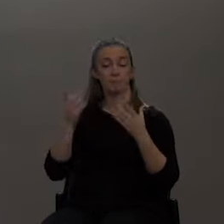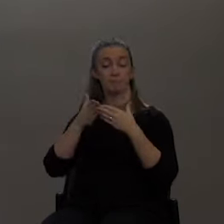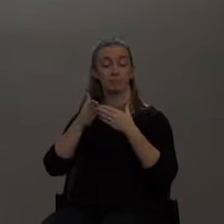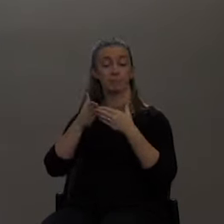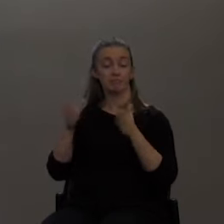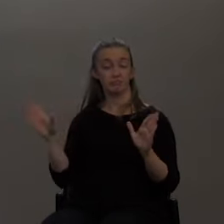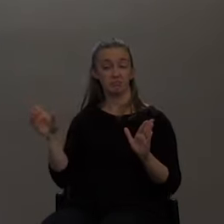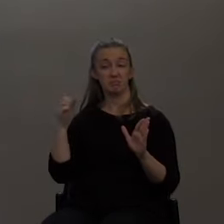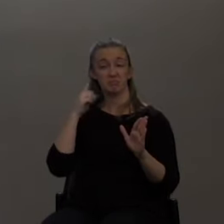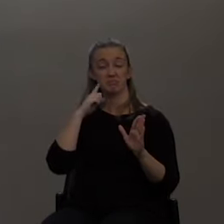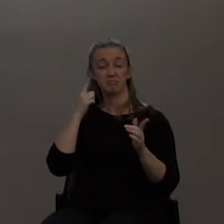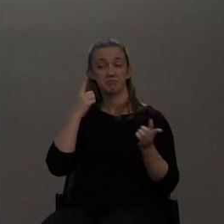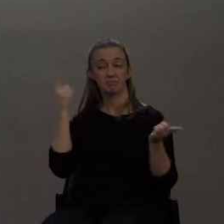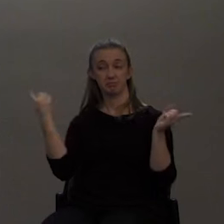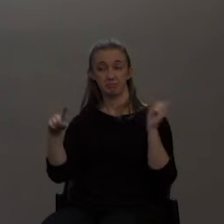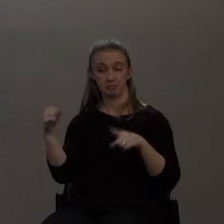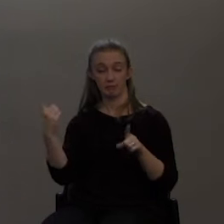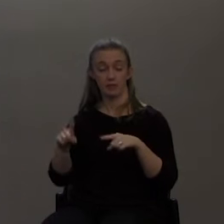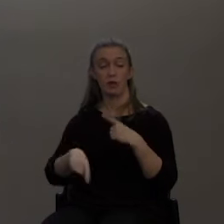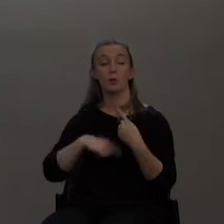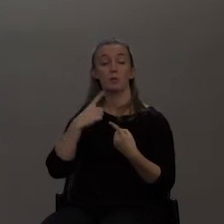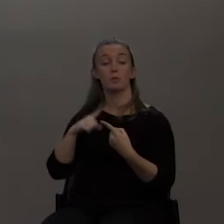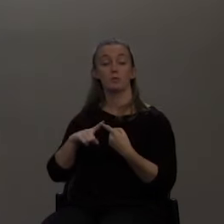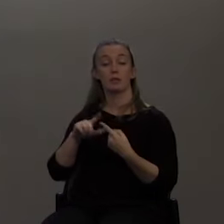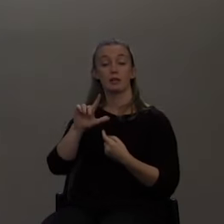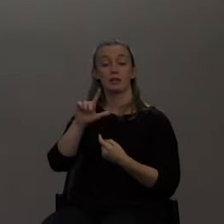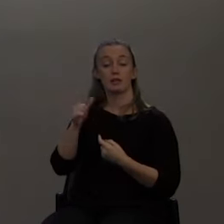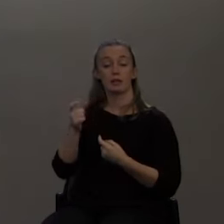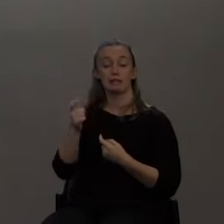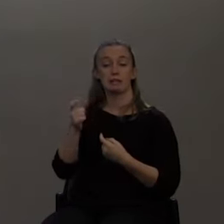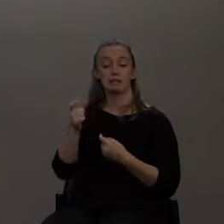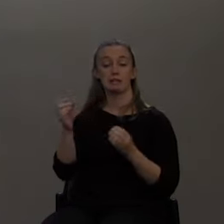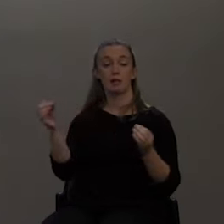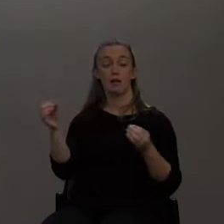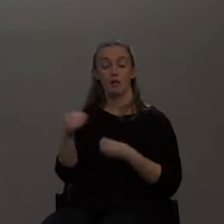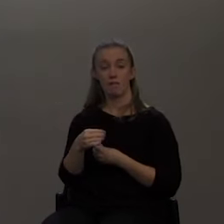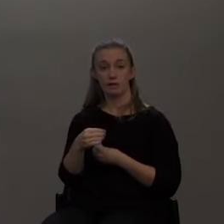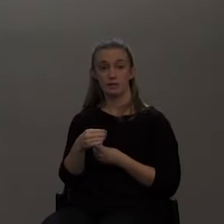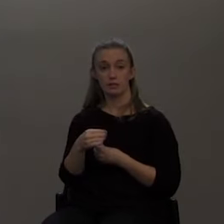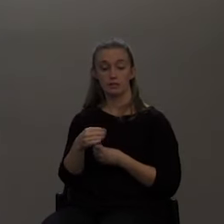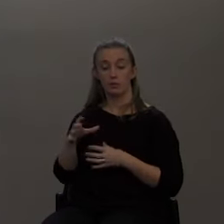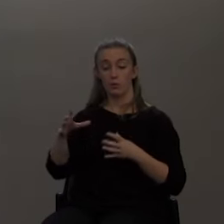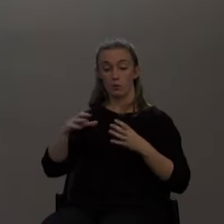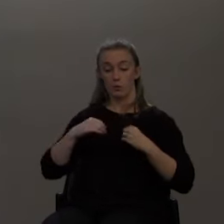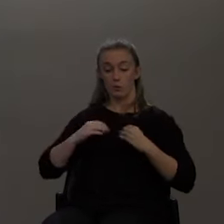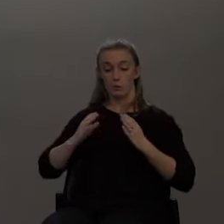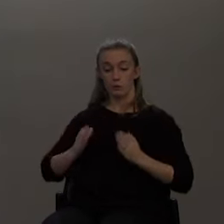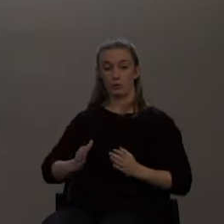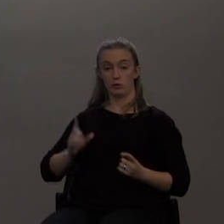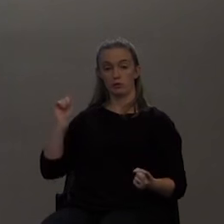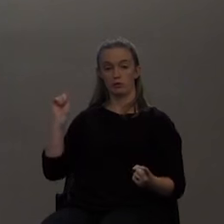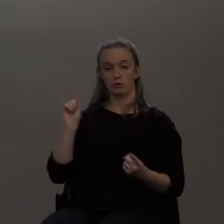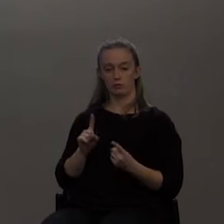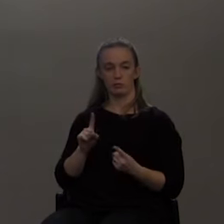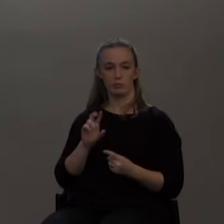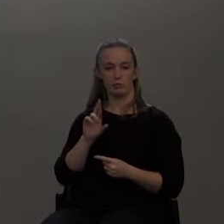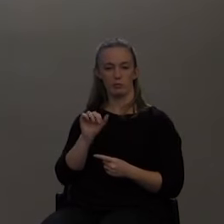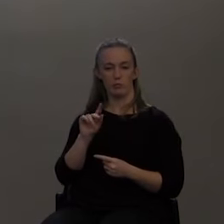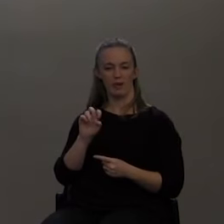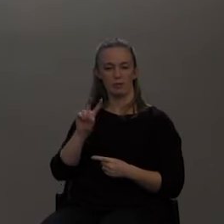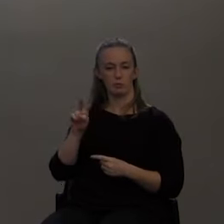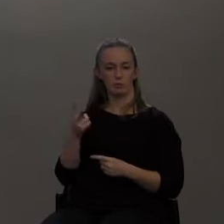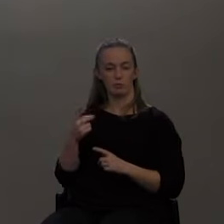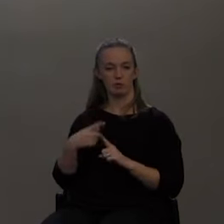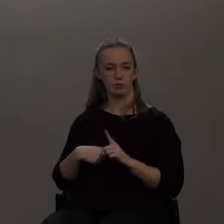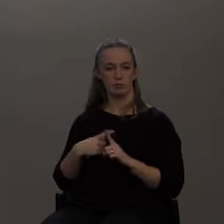that when Lexington office owners drop their rates by $2, that